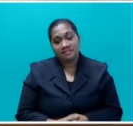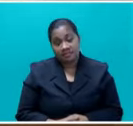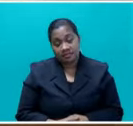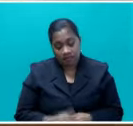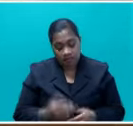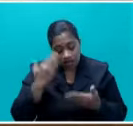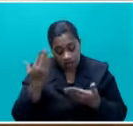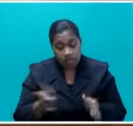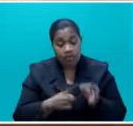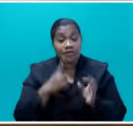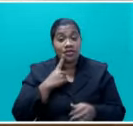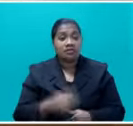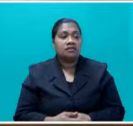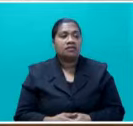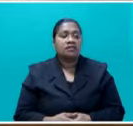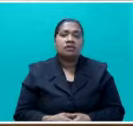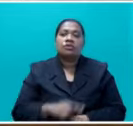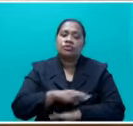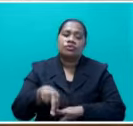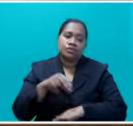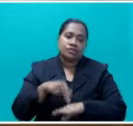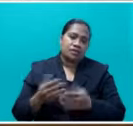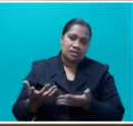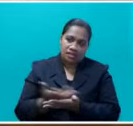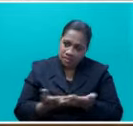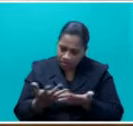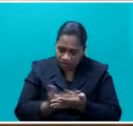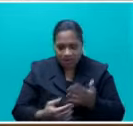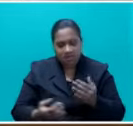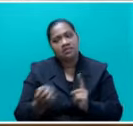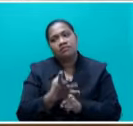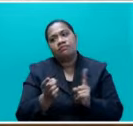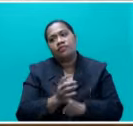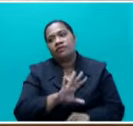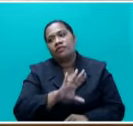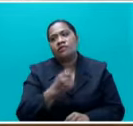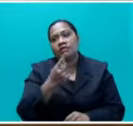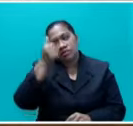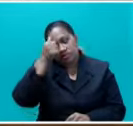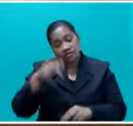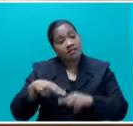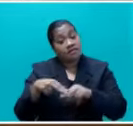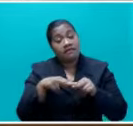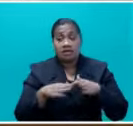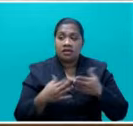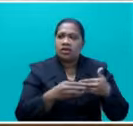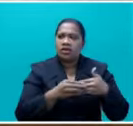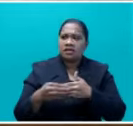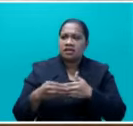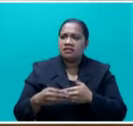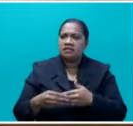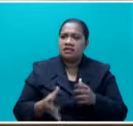Honorable Pio Tikundondo on regional dialogue, Mr. Speaker, it is important for everyone to know that Fiji is now leading the Talanoa